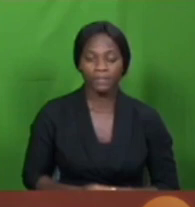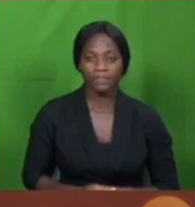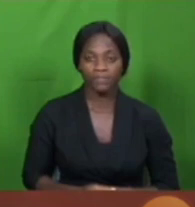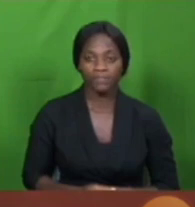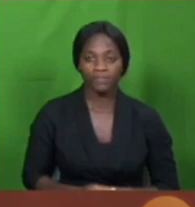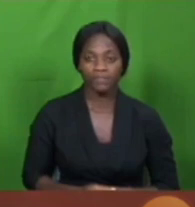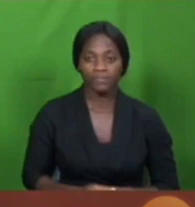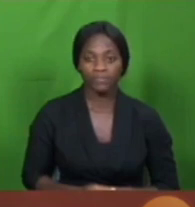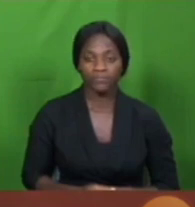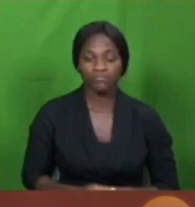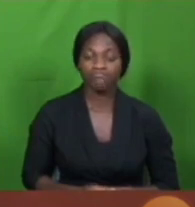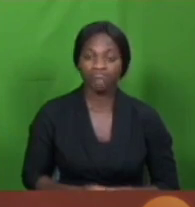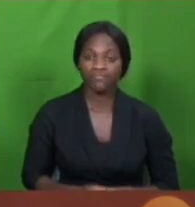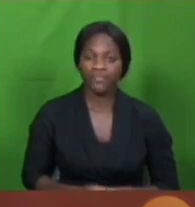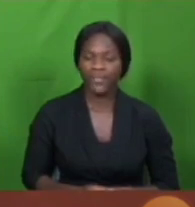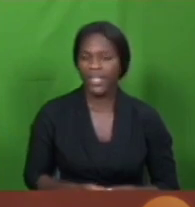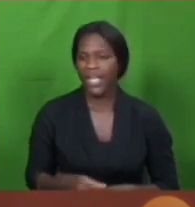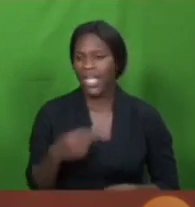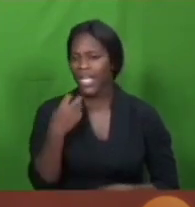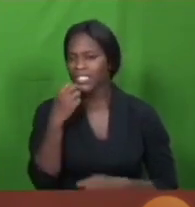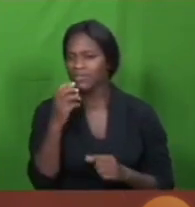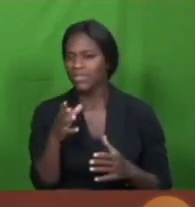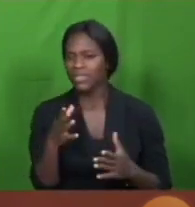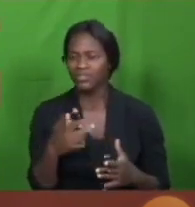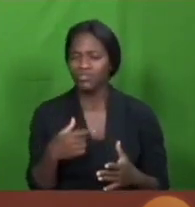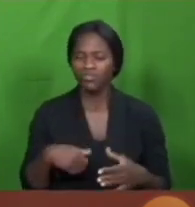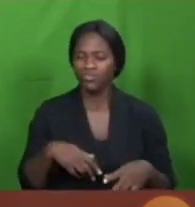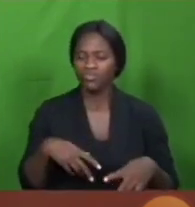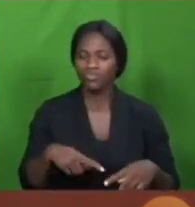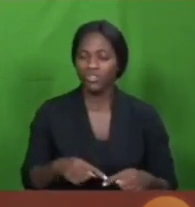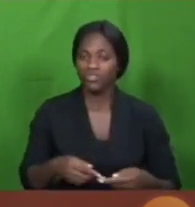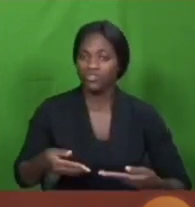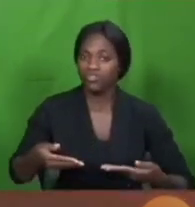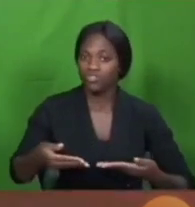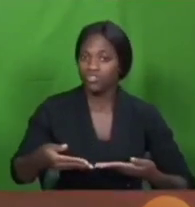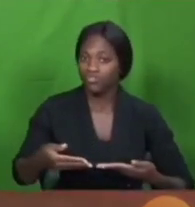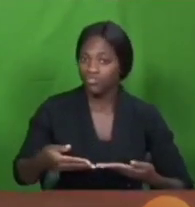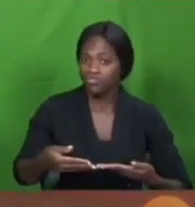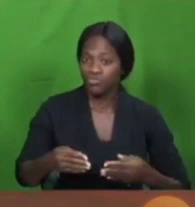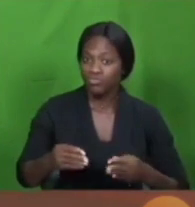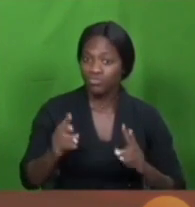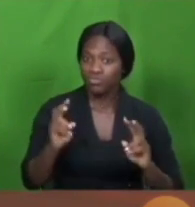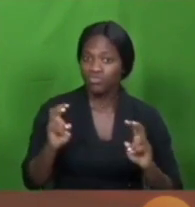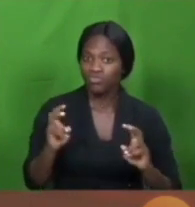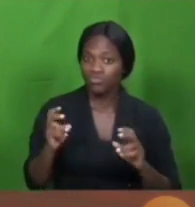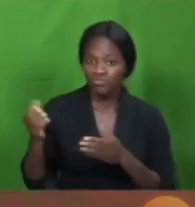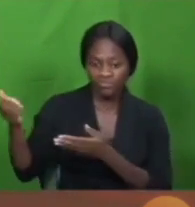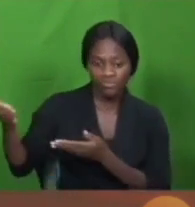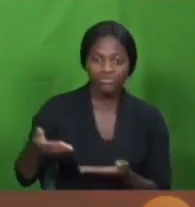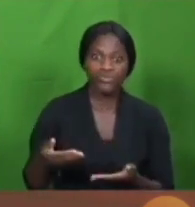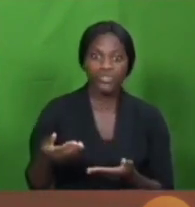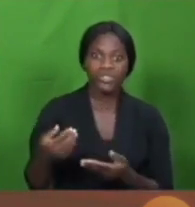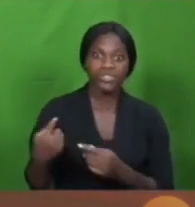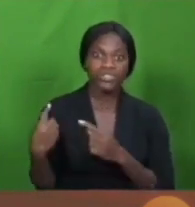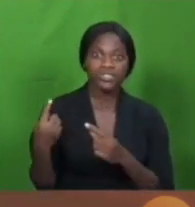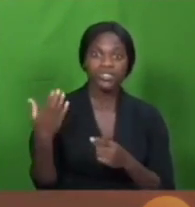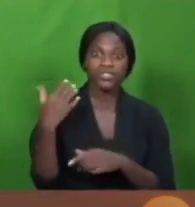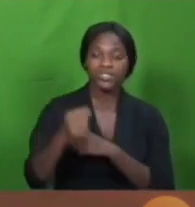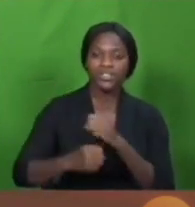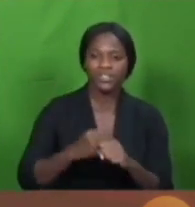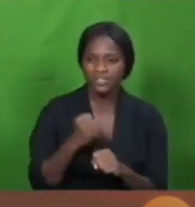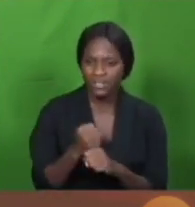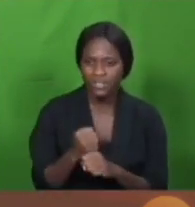there was an attempt to introduce it in the House last year. So it